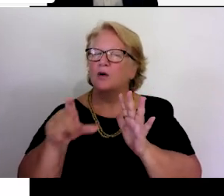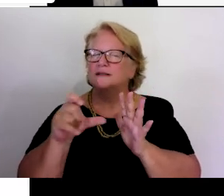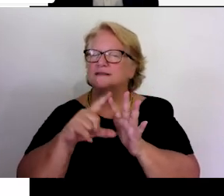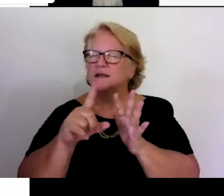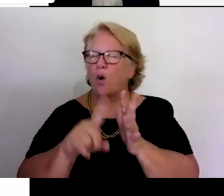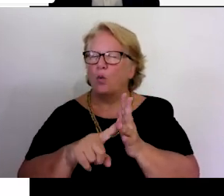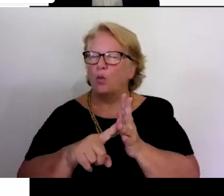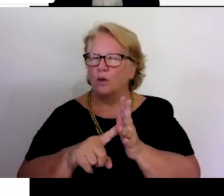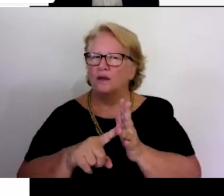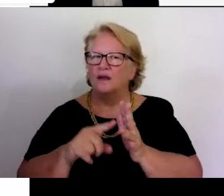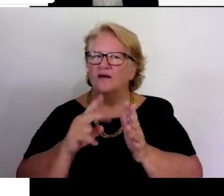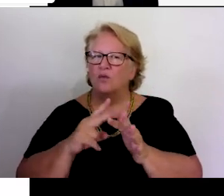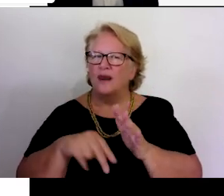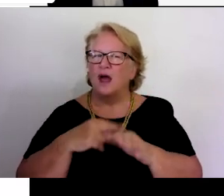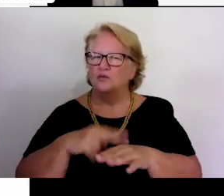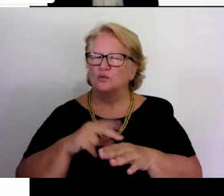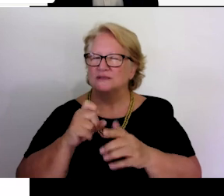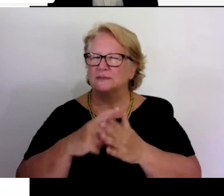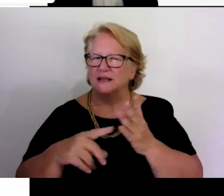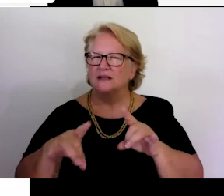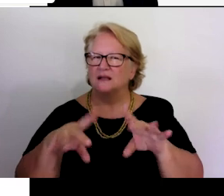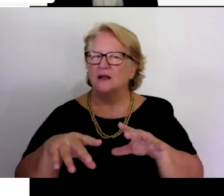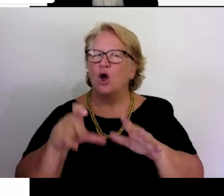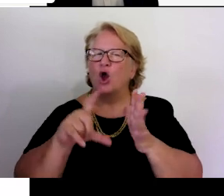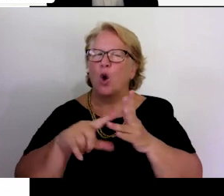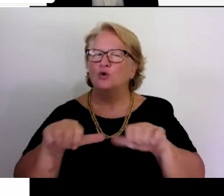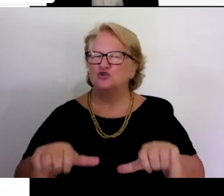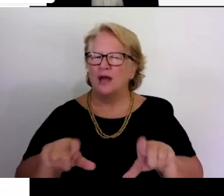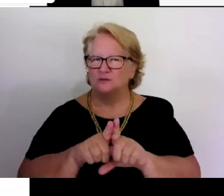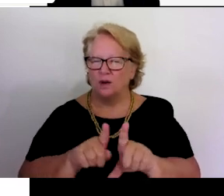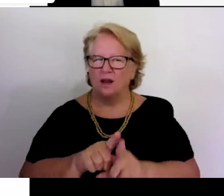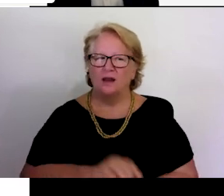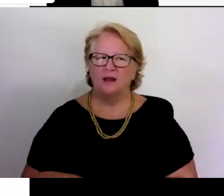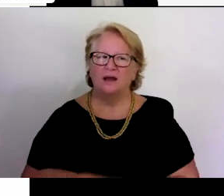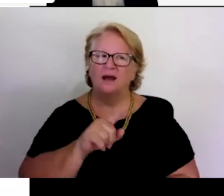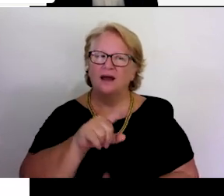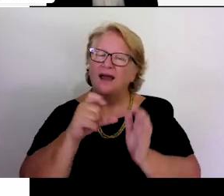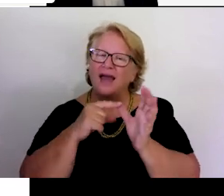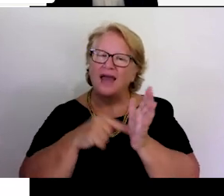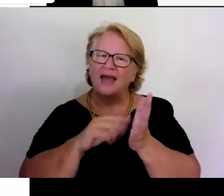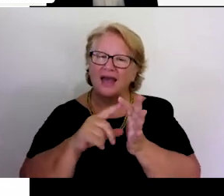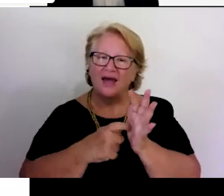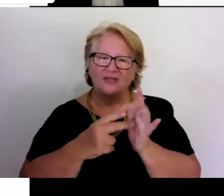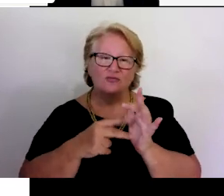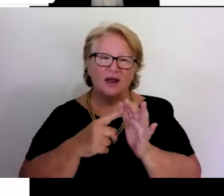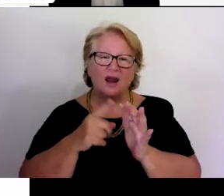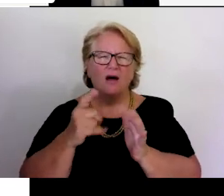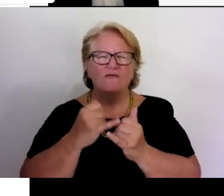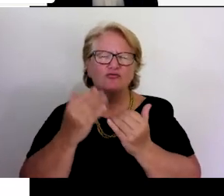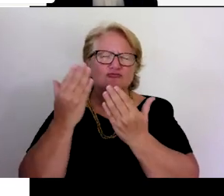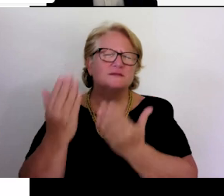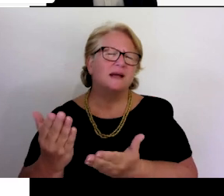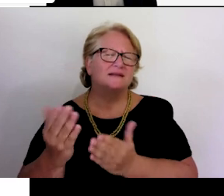Community Co-Chair of the National Disability Data Asset. Catherine is a respected leader